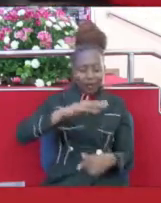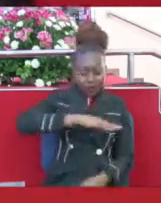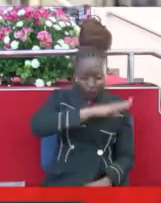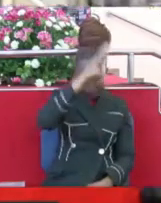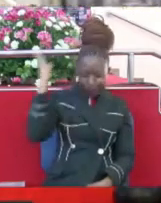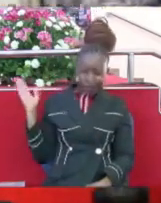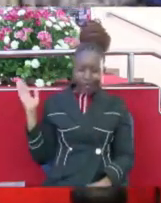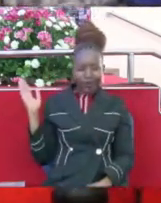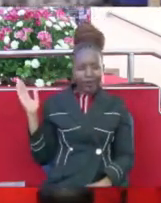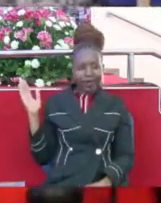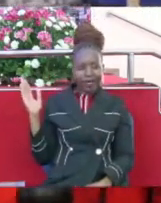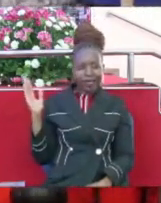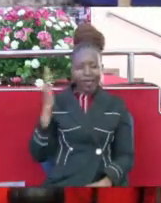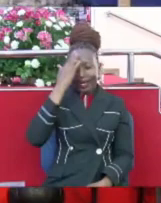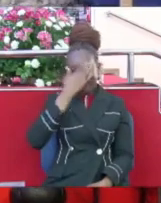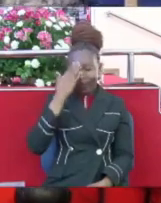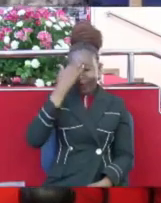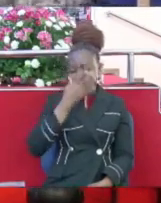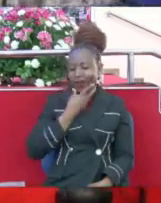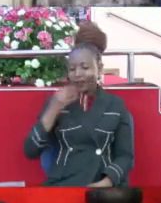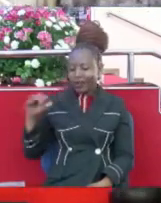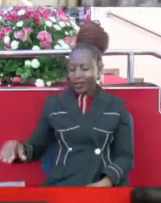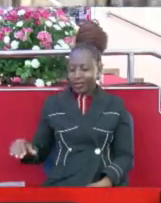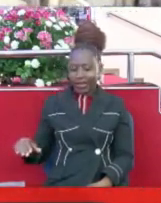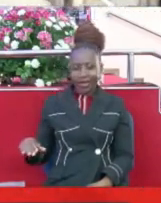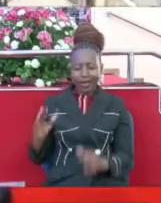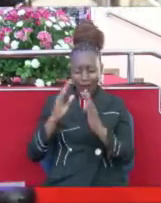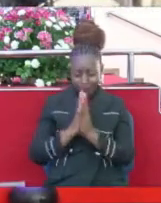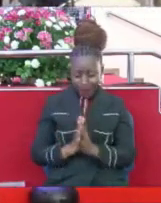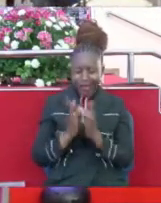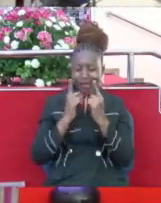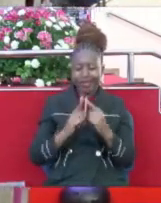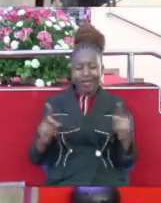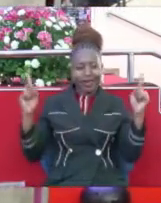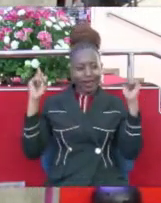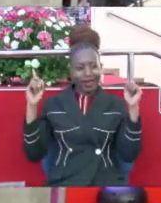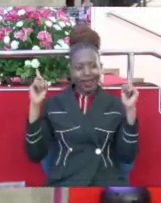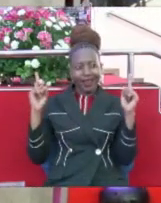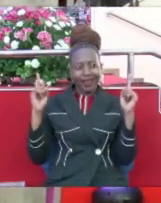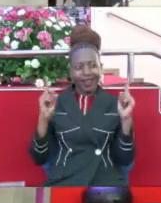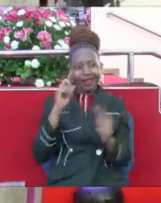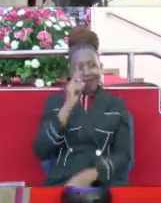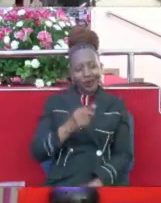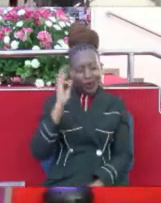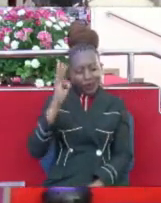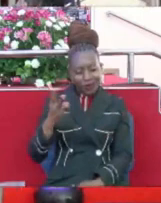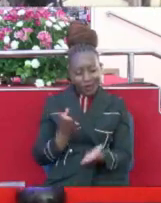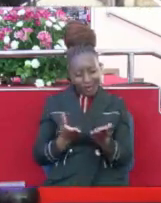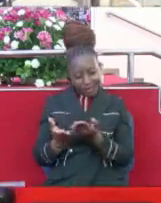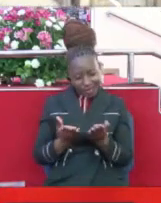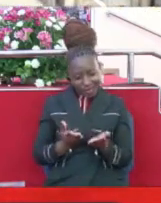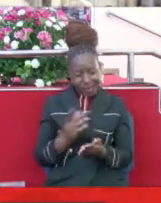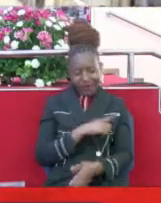hands on you and anoint you and decree and declare that you are going to serve the God that she